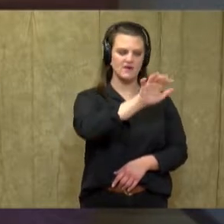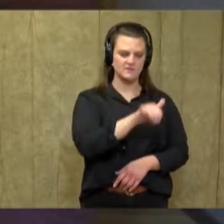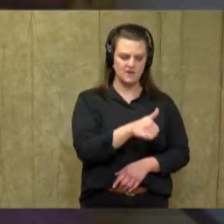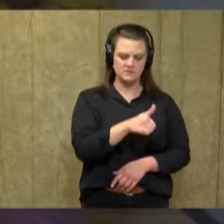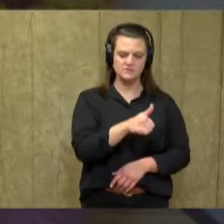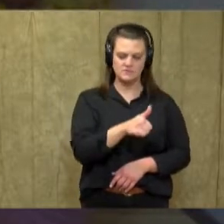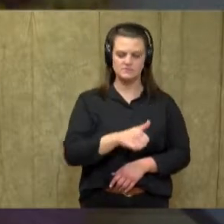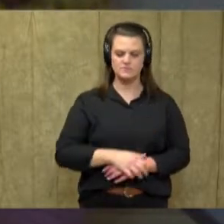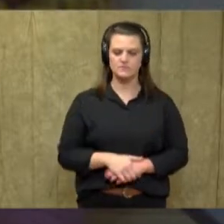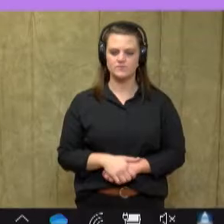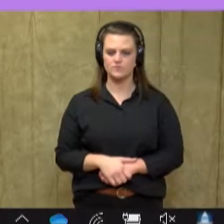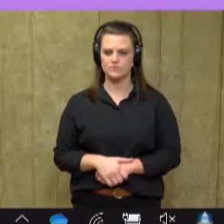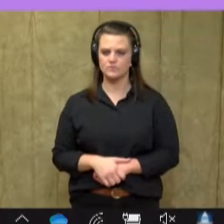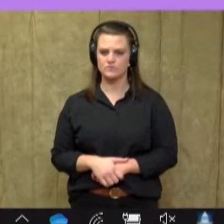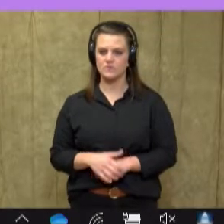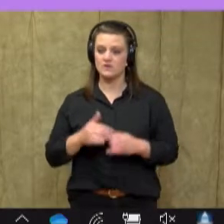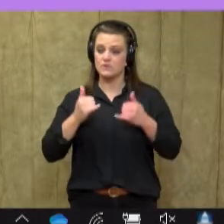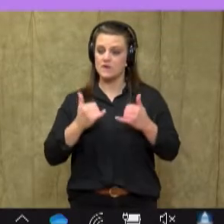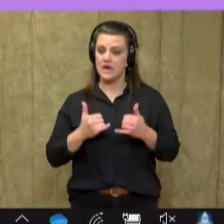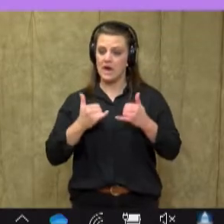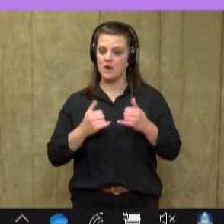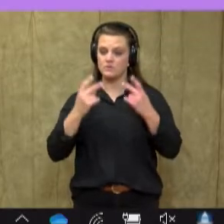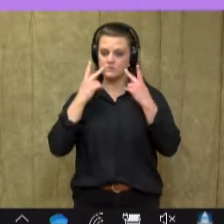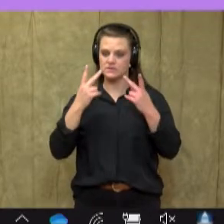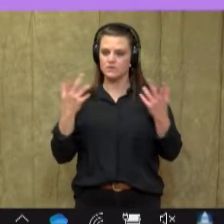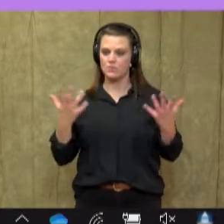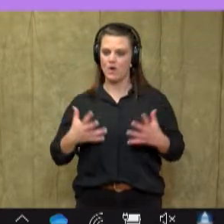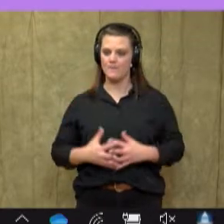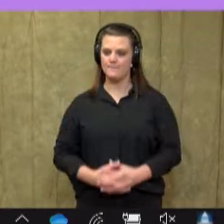All right, what fraction do you see here?